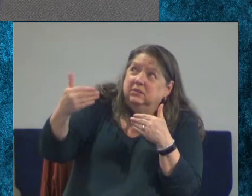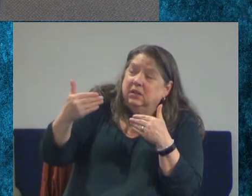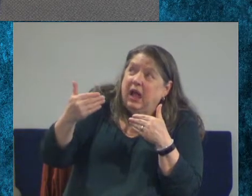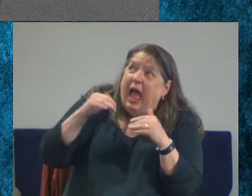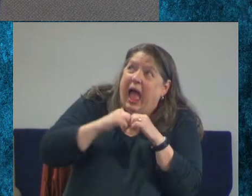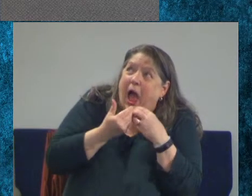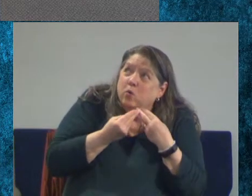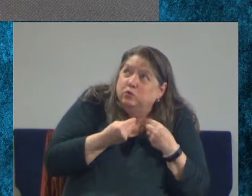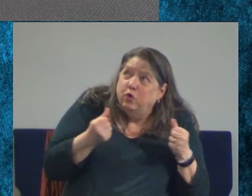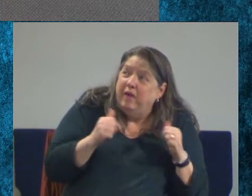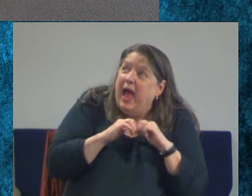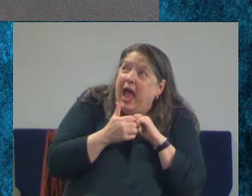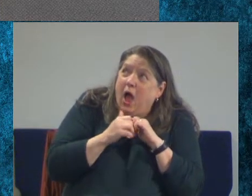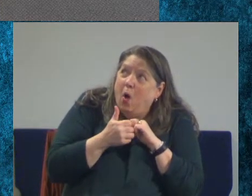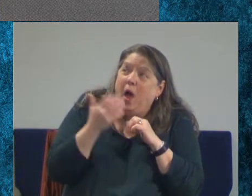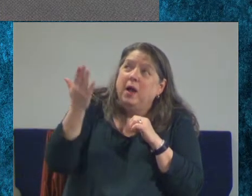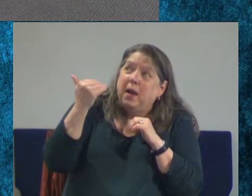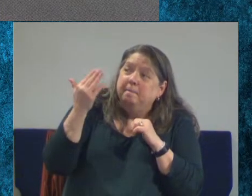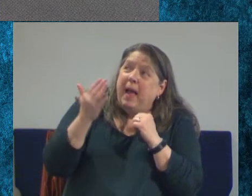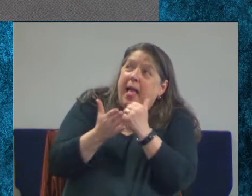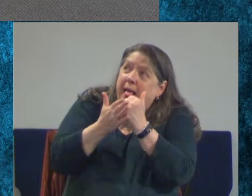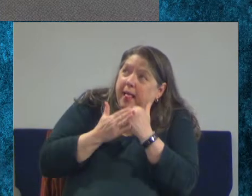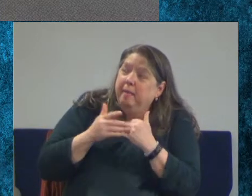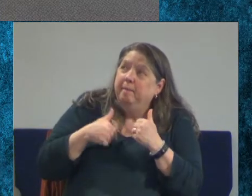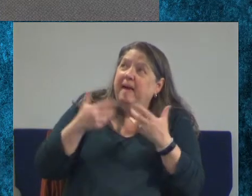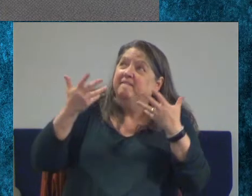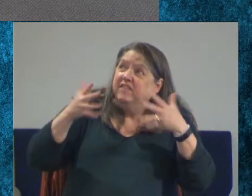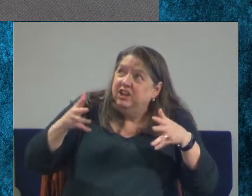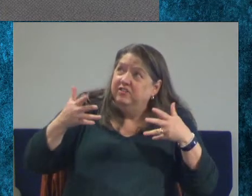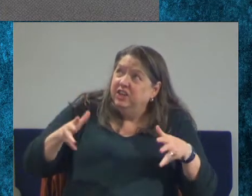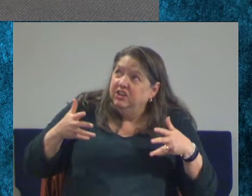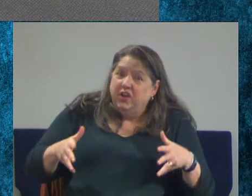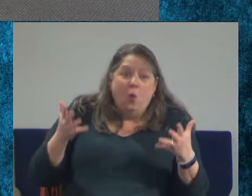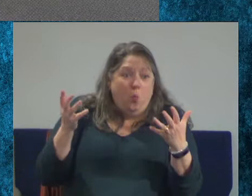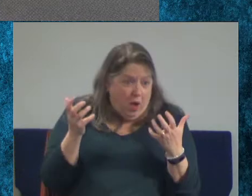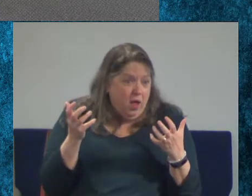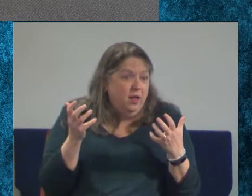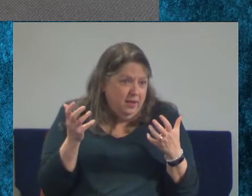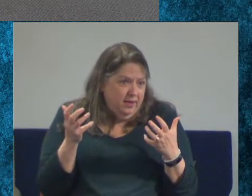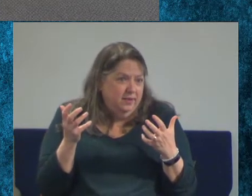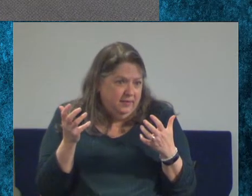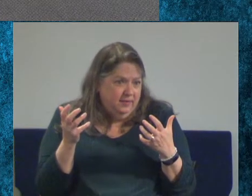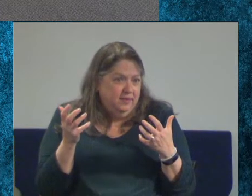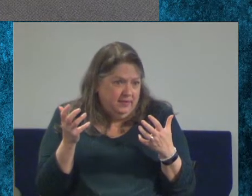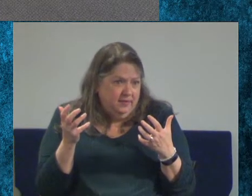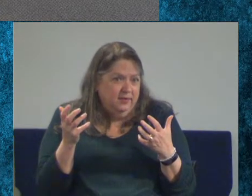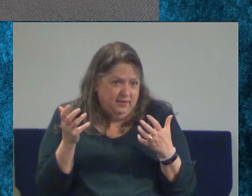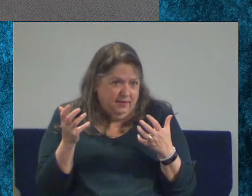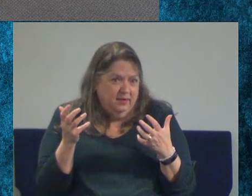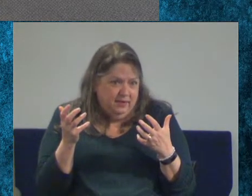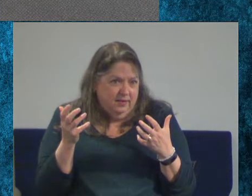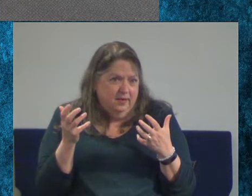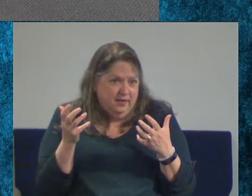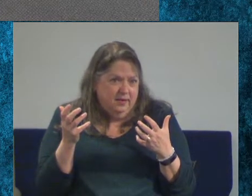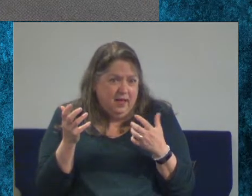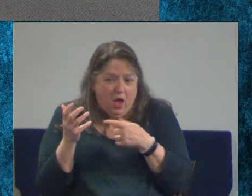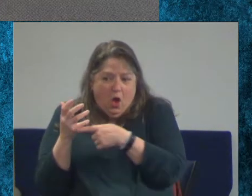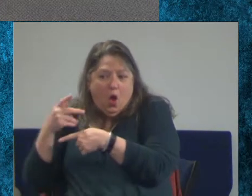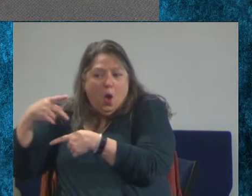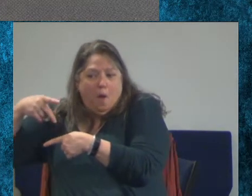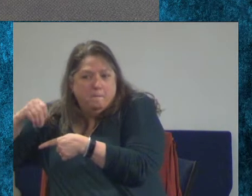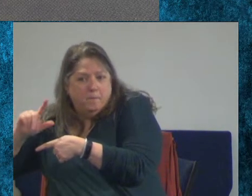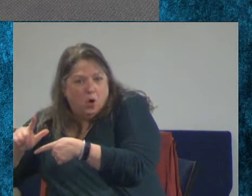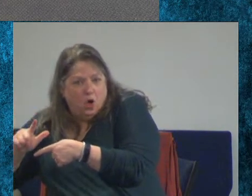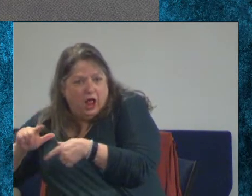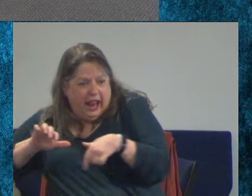the responsibility that he's about to address up to Philemon. Unfinished business, love for the